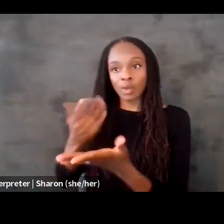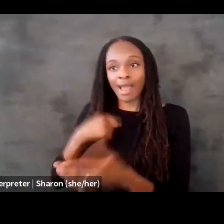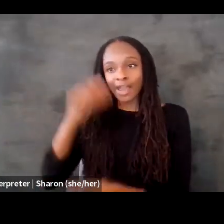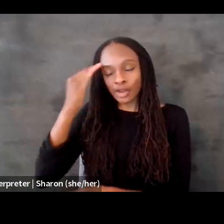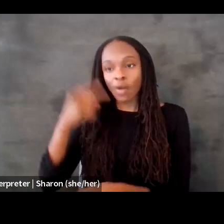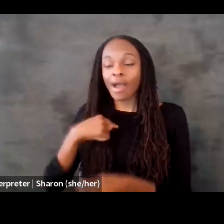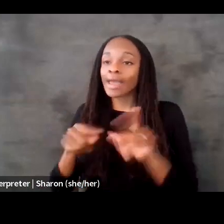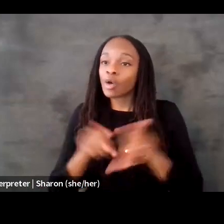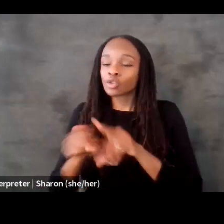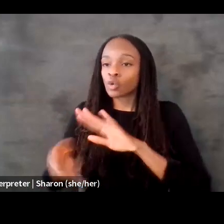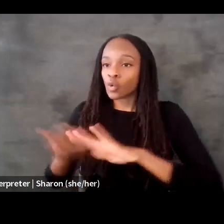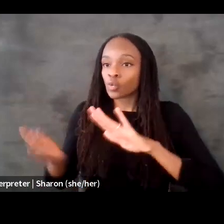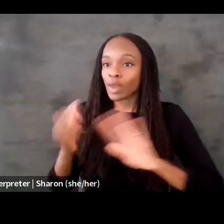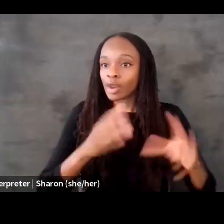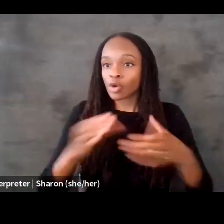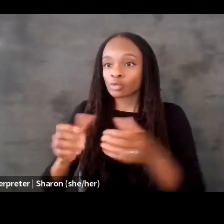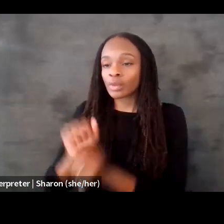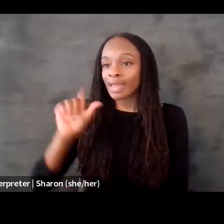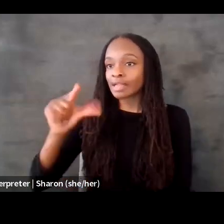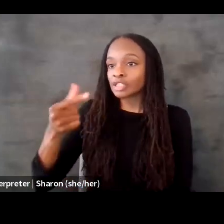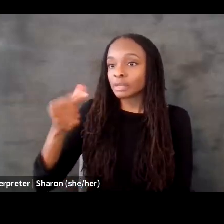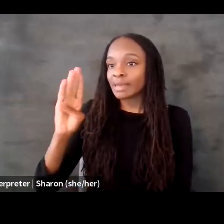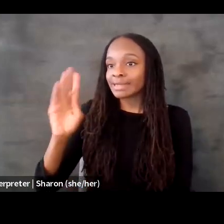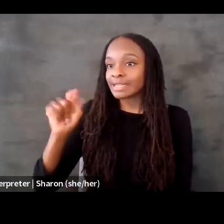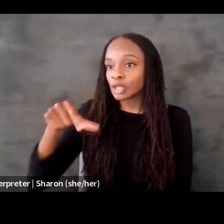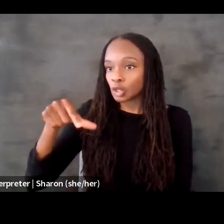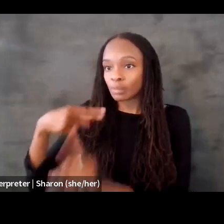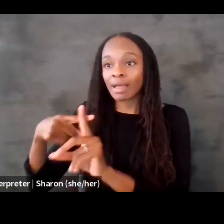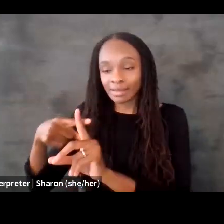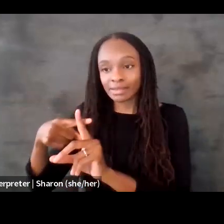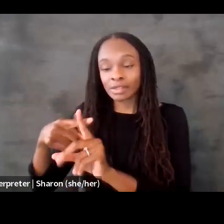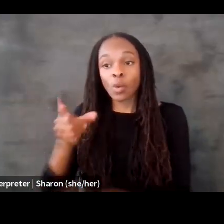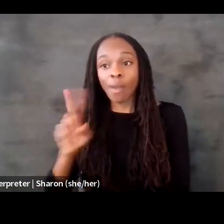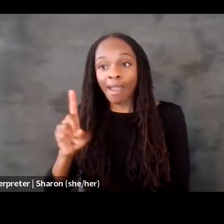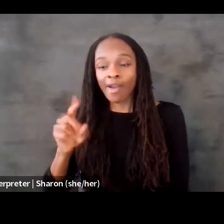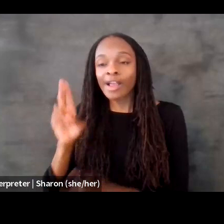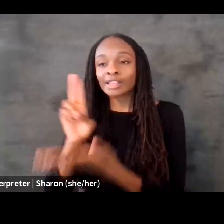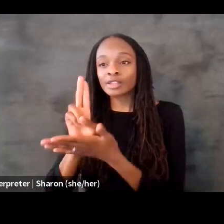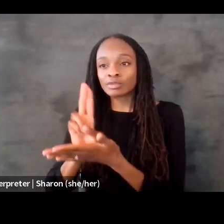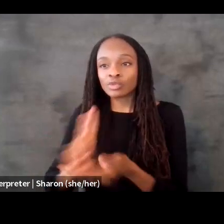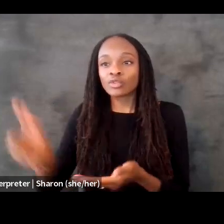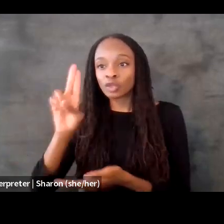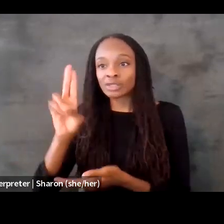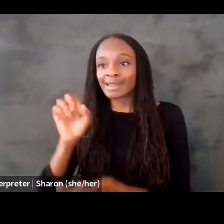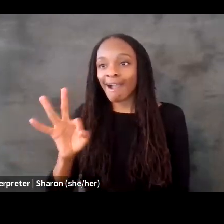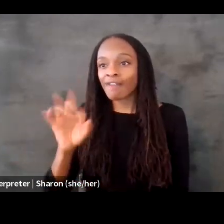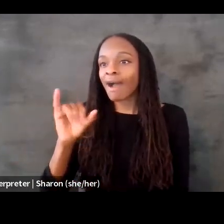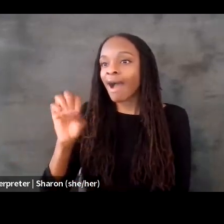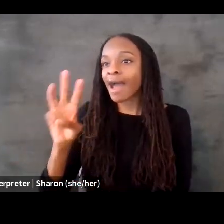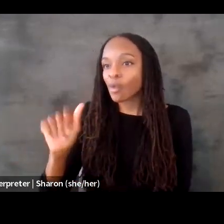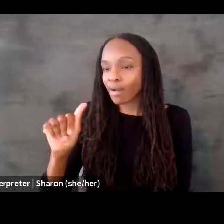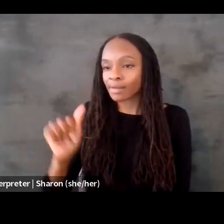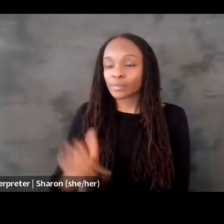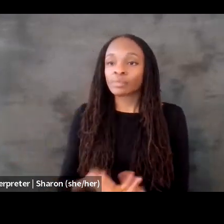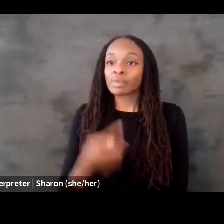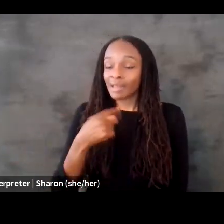groups with the GLBTQ+ when I was at the University of Iowa. Groups that I ran an